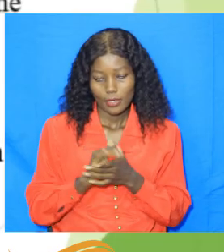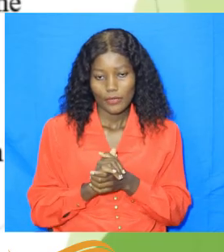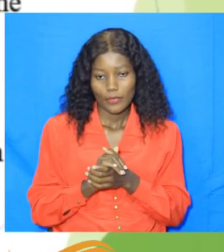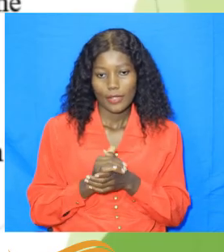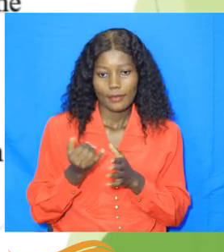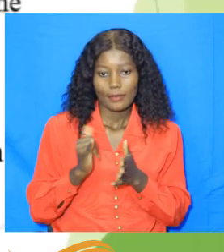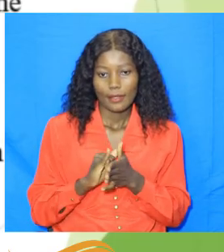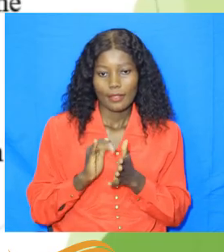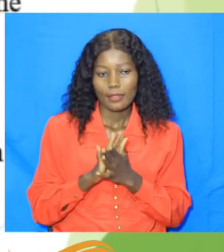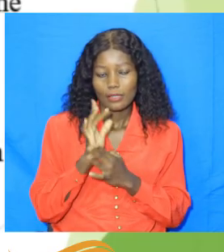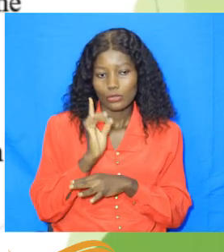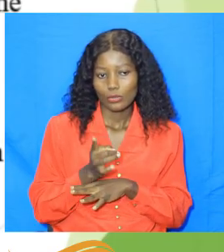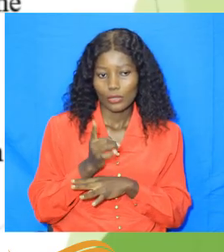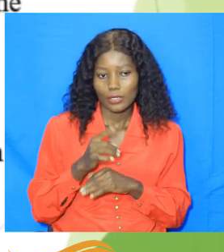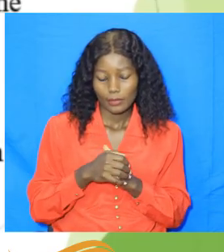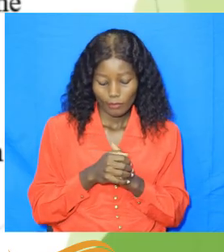that warning.